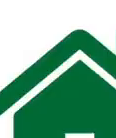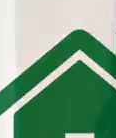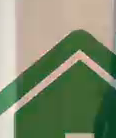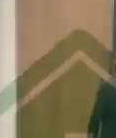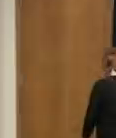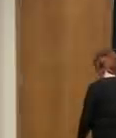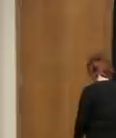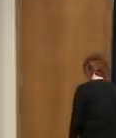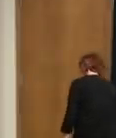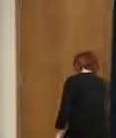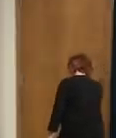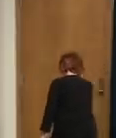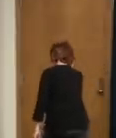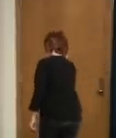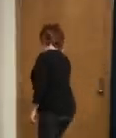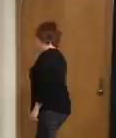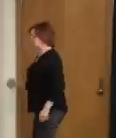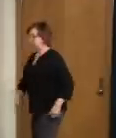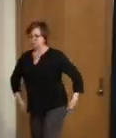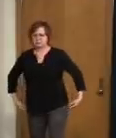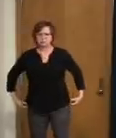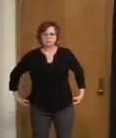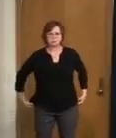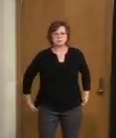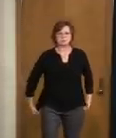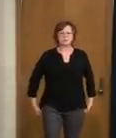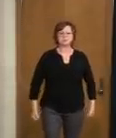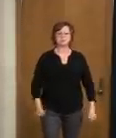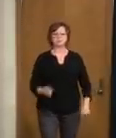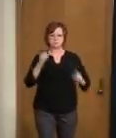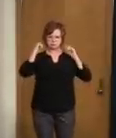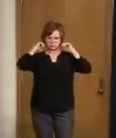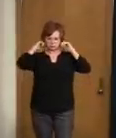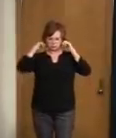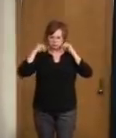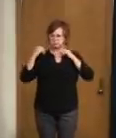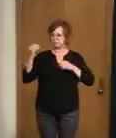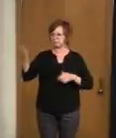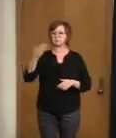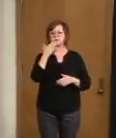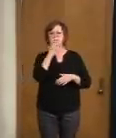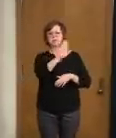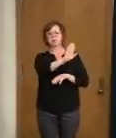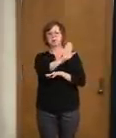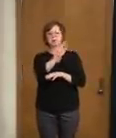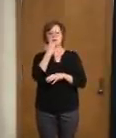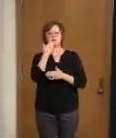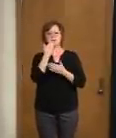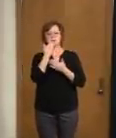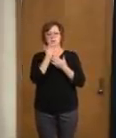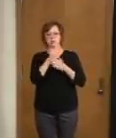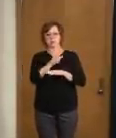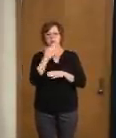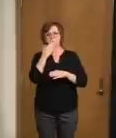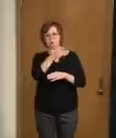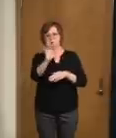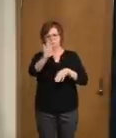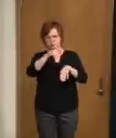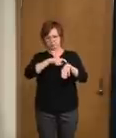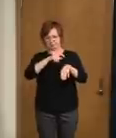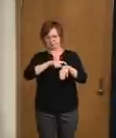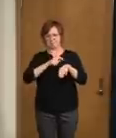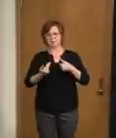Okay, thank you everyone for taking the time to join us today from the Legislative Building in Regina. We'll have Saskatchewan's Chief Medical Health